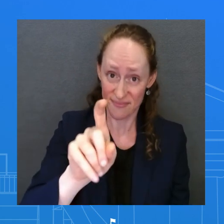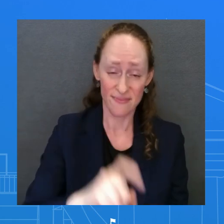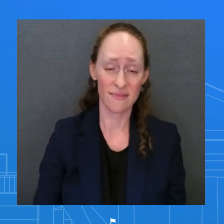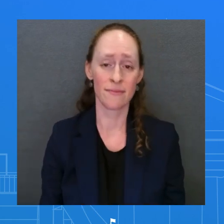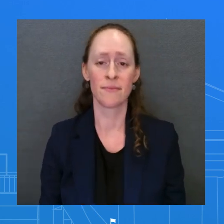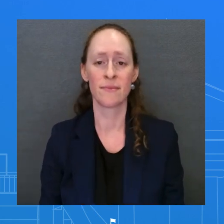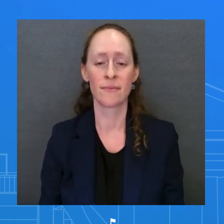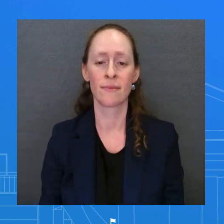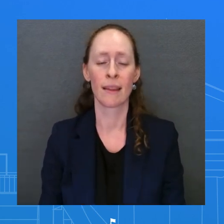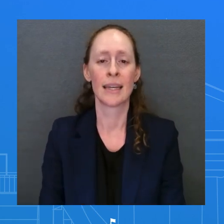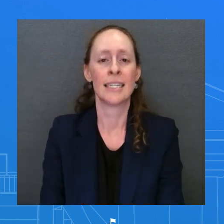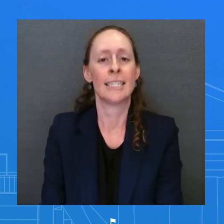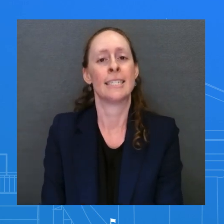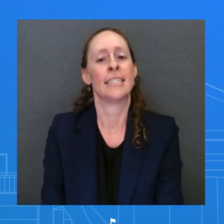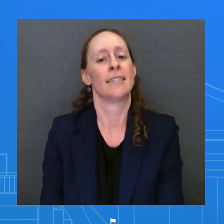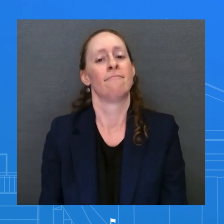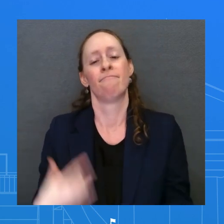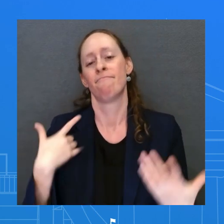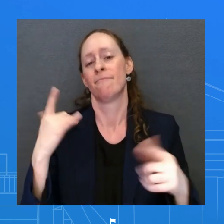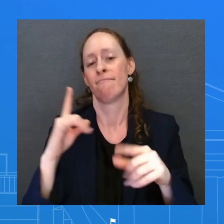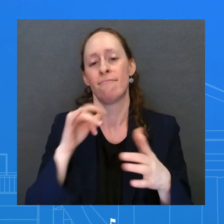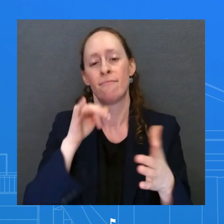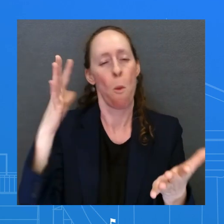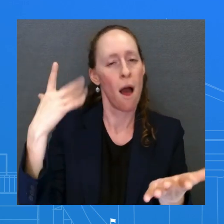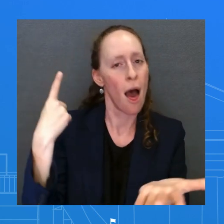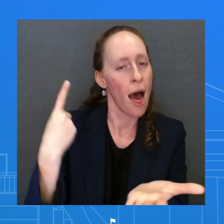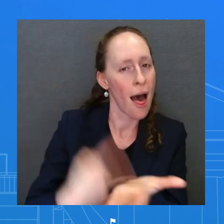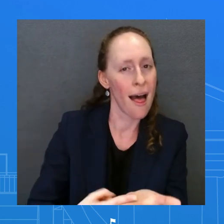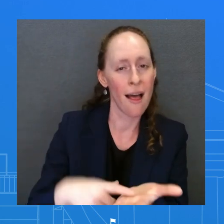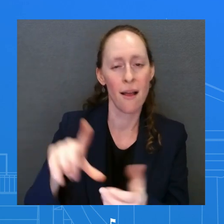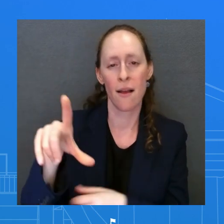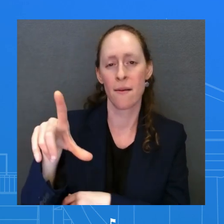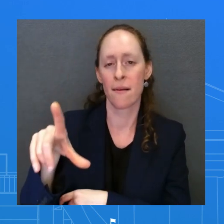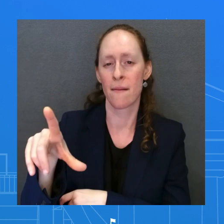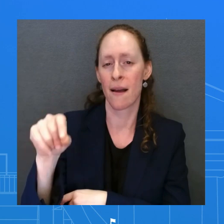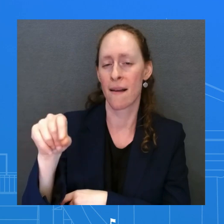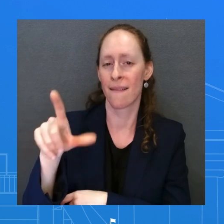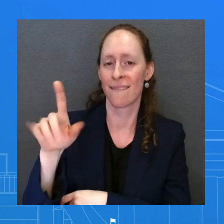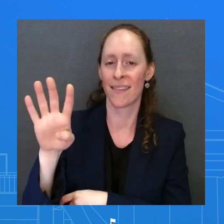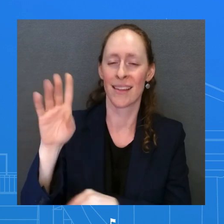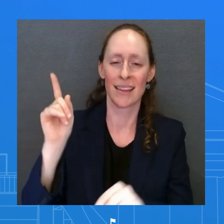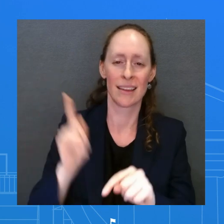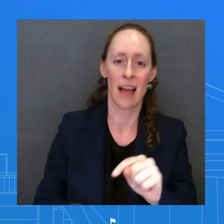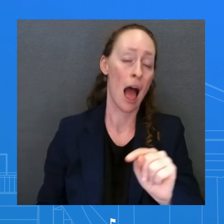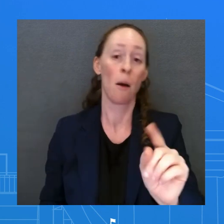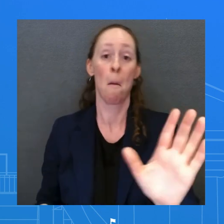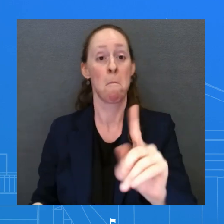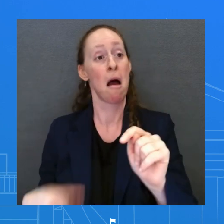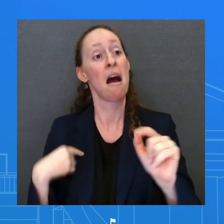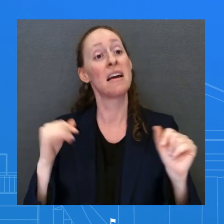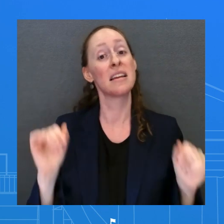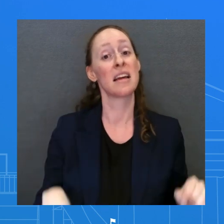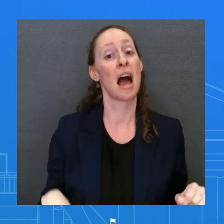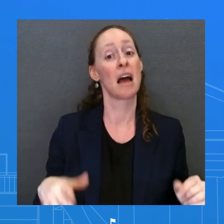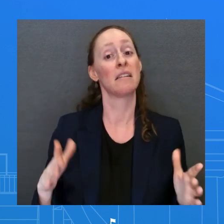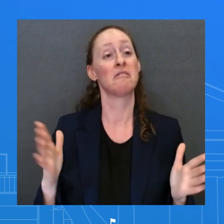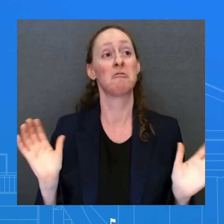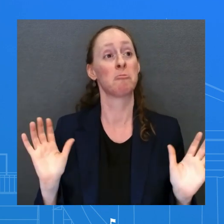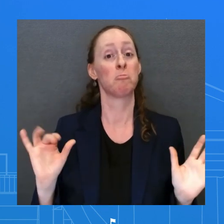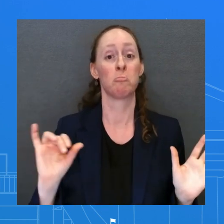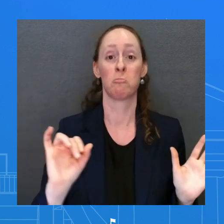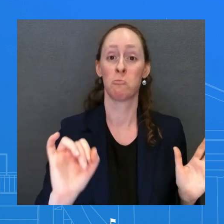2024. What I can speak to easily is more broadly, and we've seen it. You've heard me at the top talk about how this president and the vice president is going to continue to